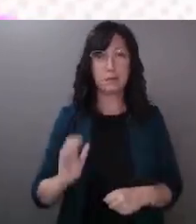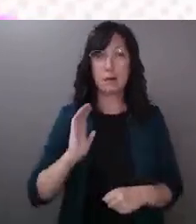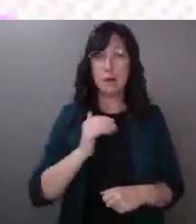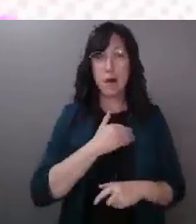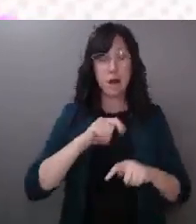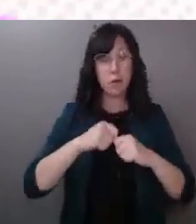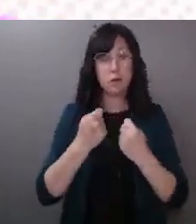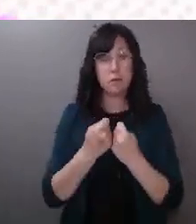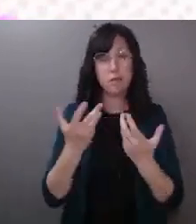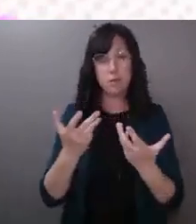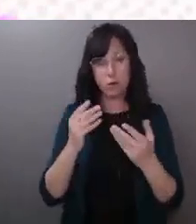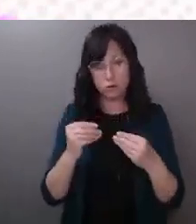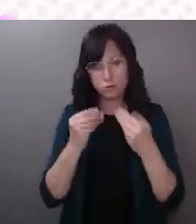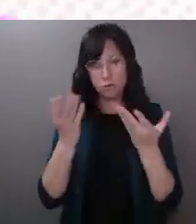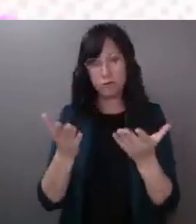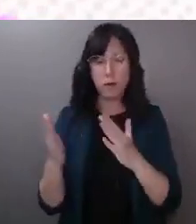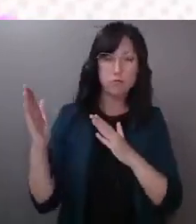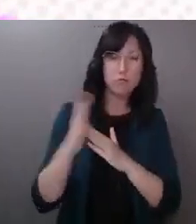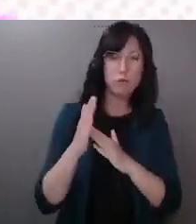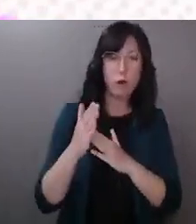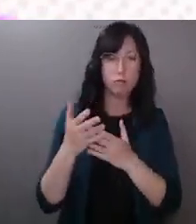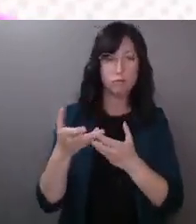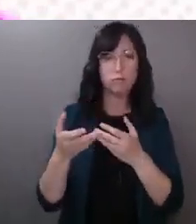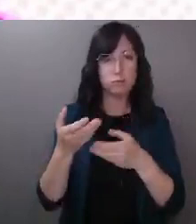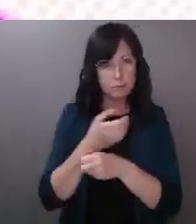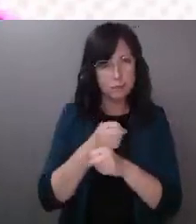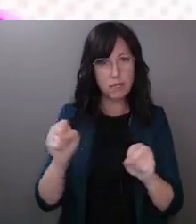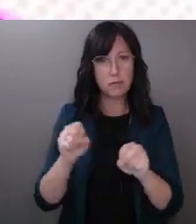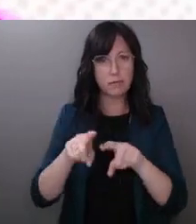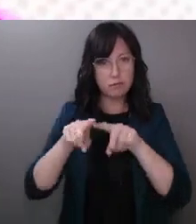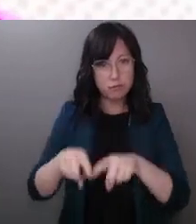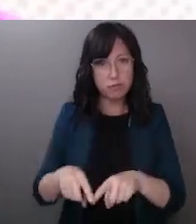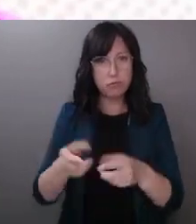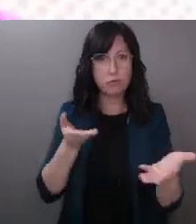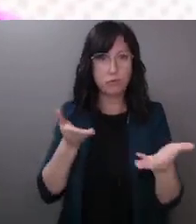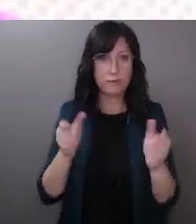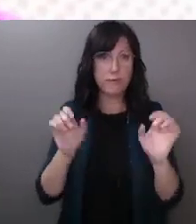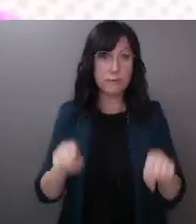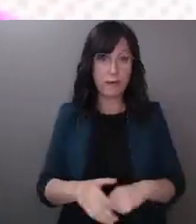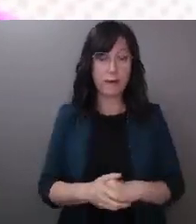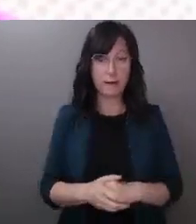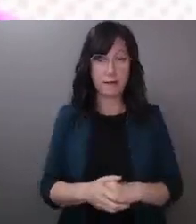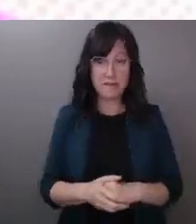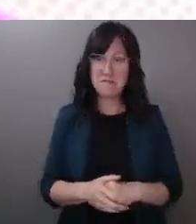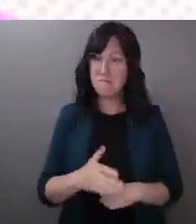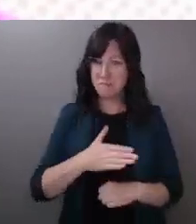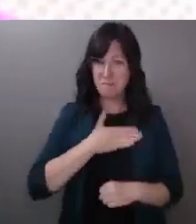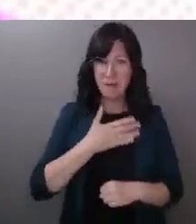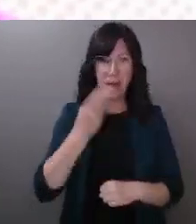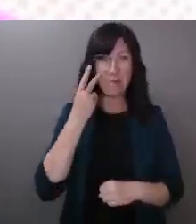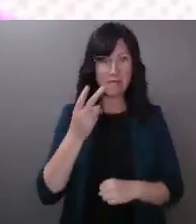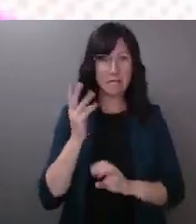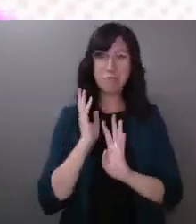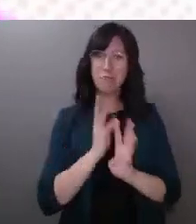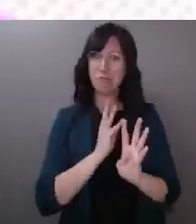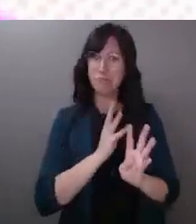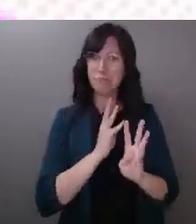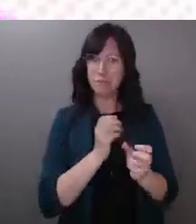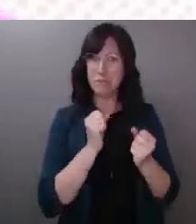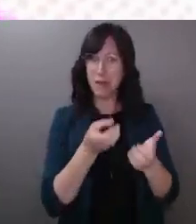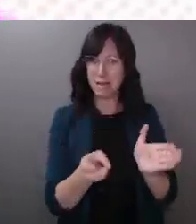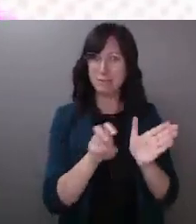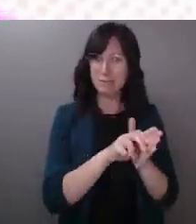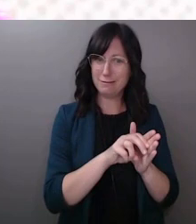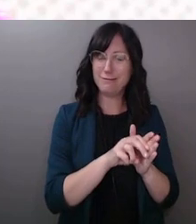delivering the reliable service you expect. I am happy to see our customers back on our trains